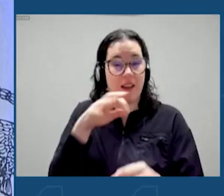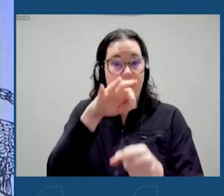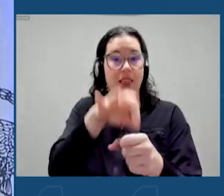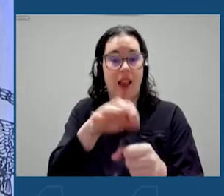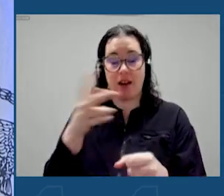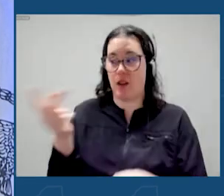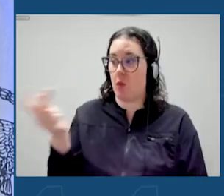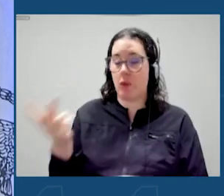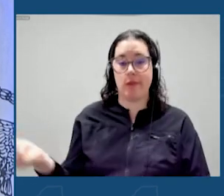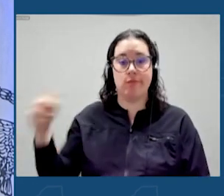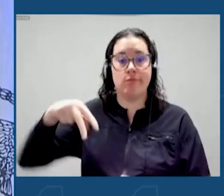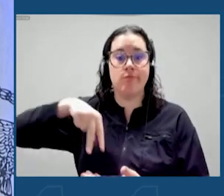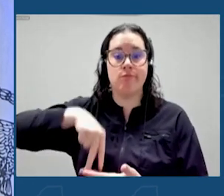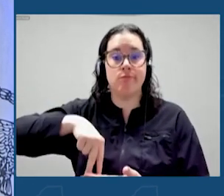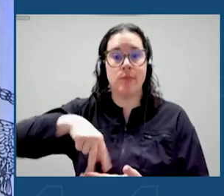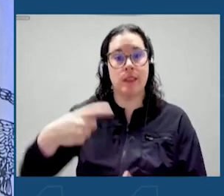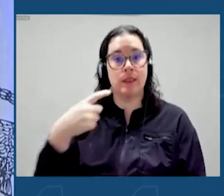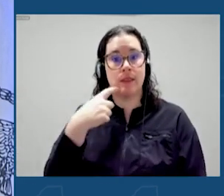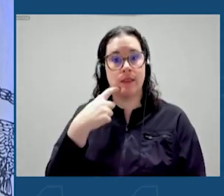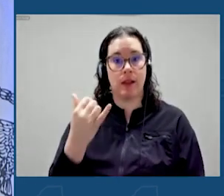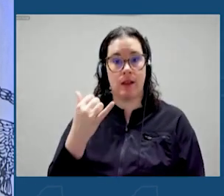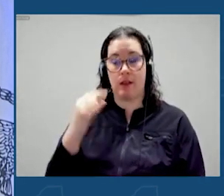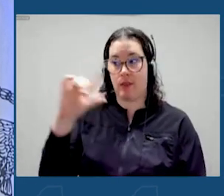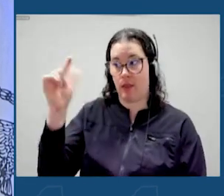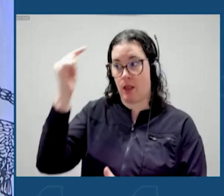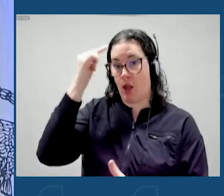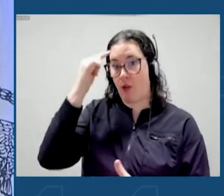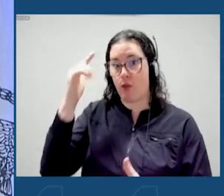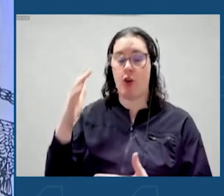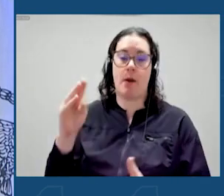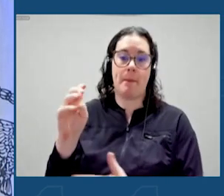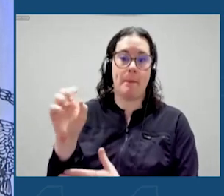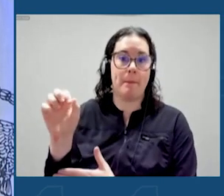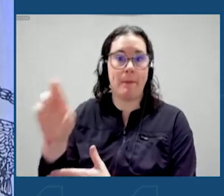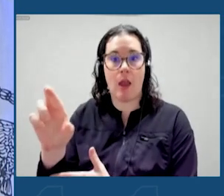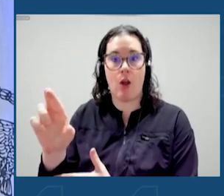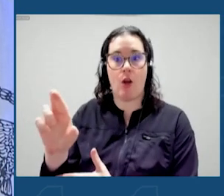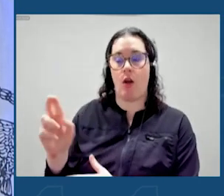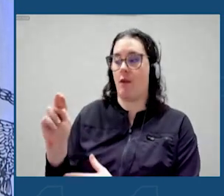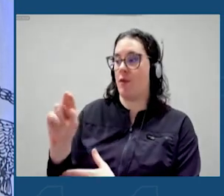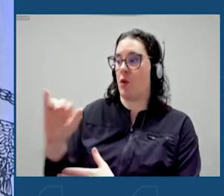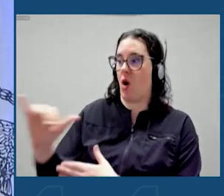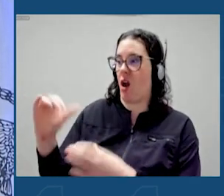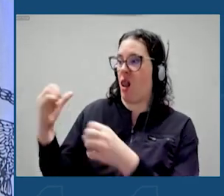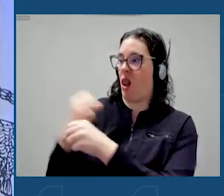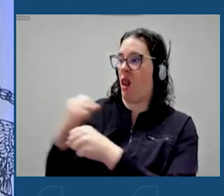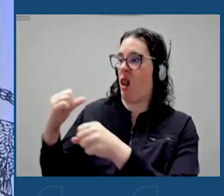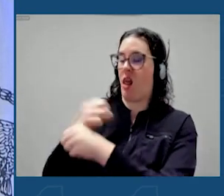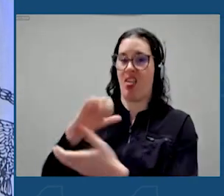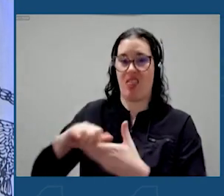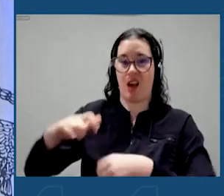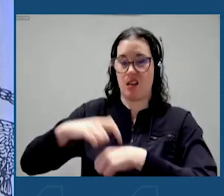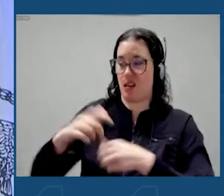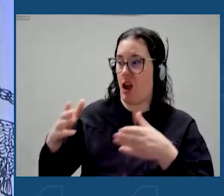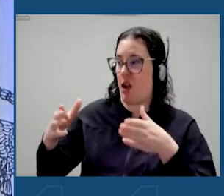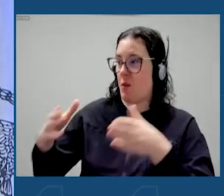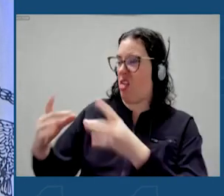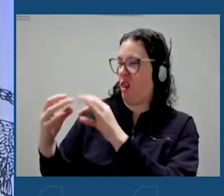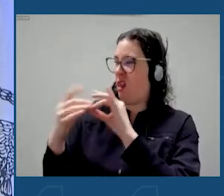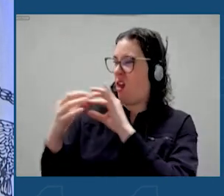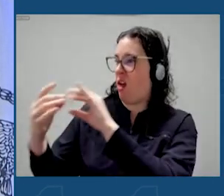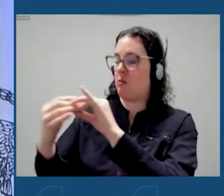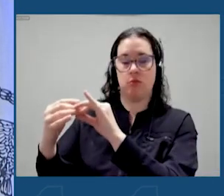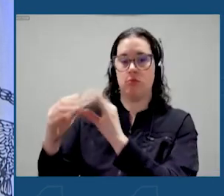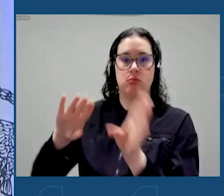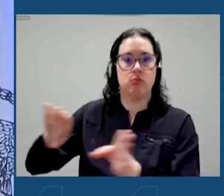together and I said, the era of the governor of New York and the mayor of New York City fighting each other is over. Instead, we're going to fight